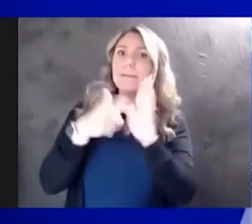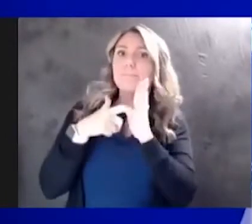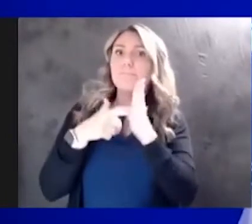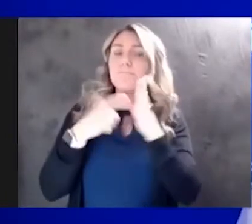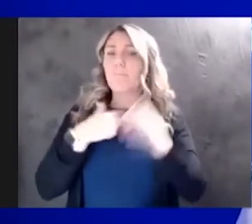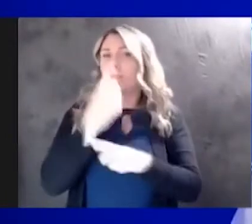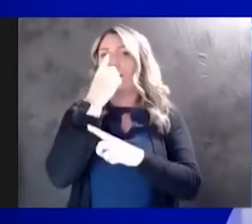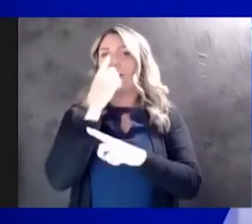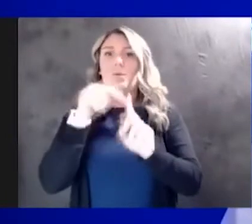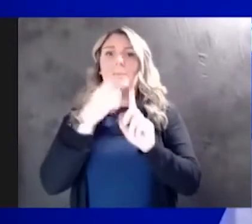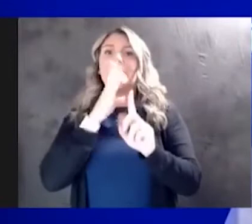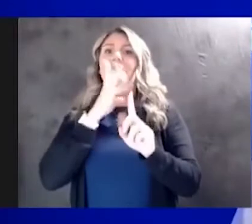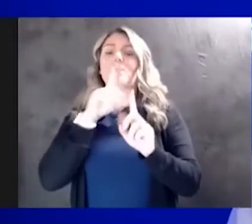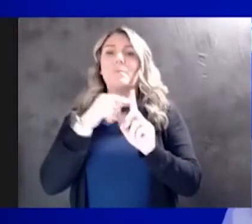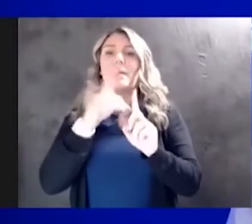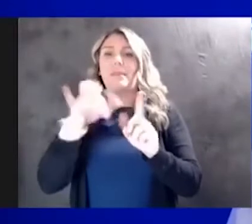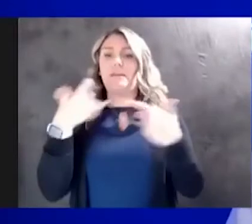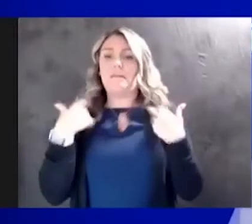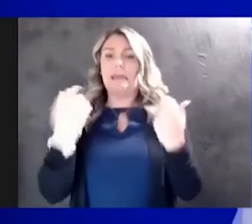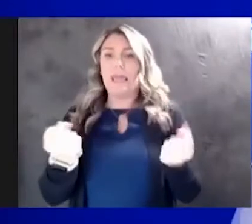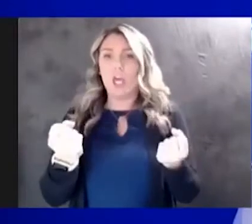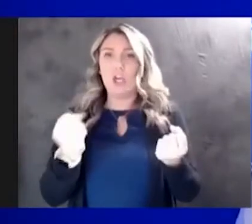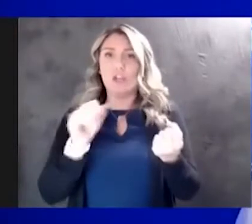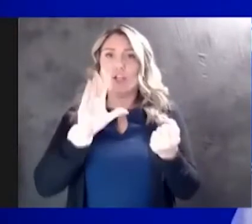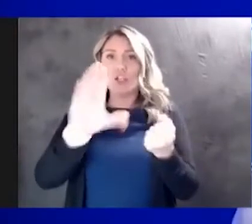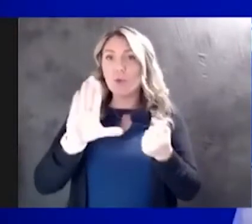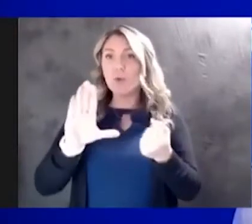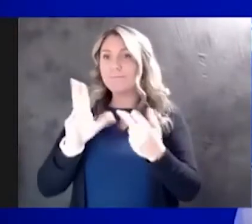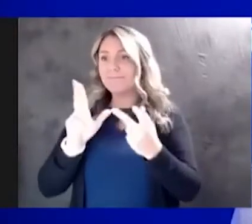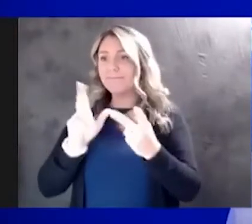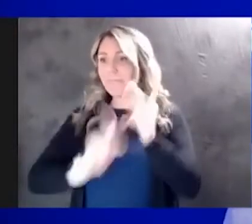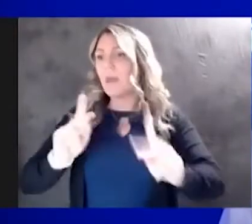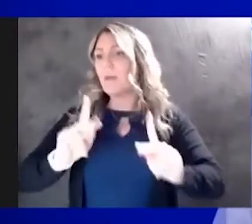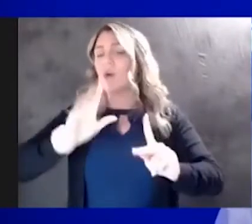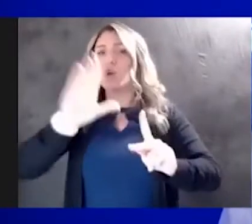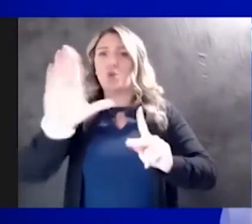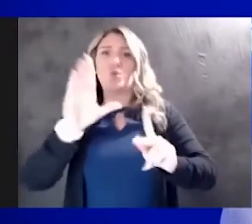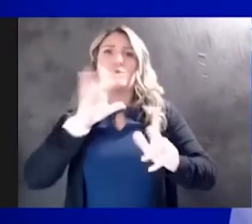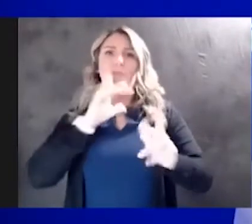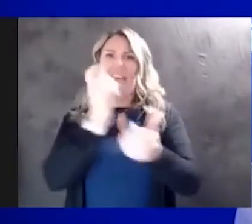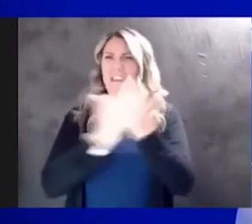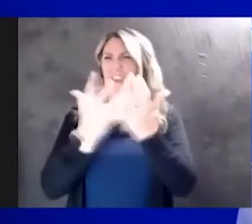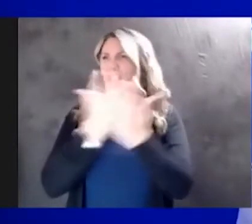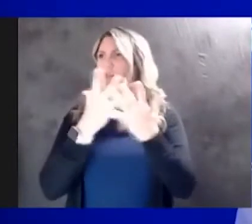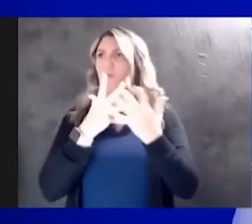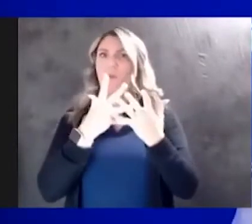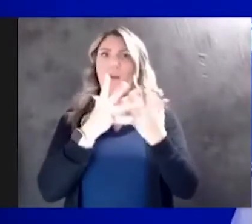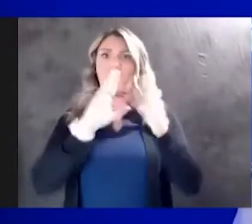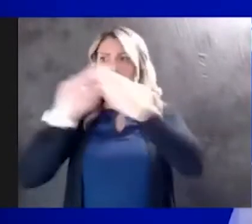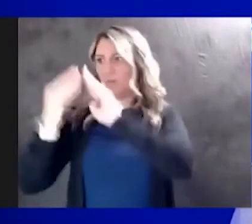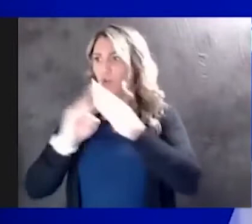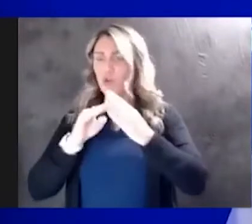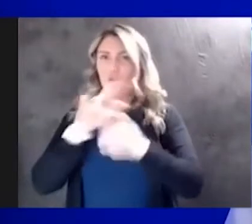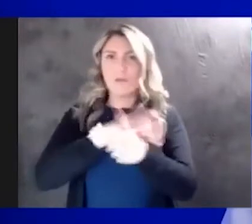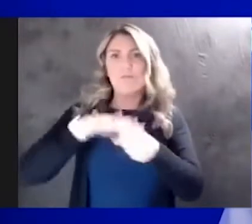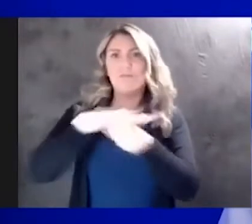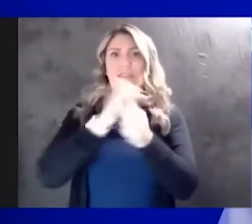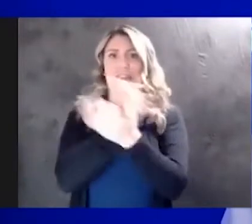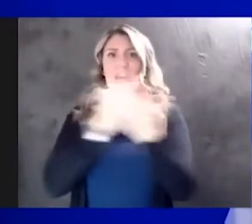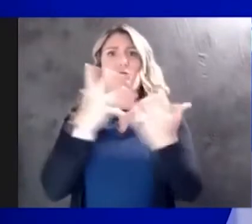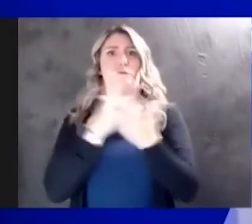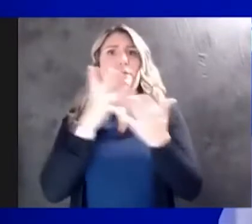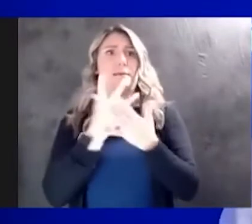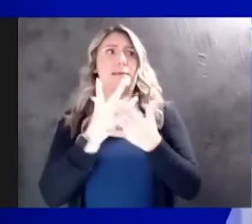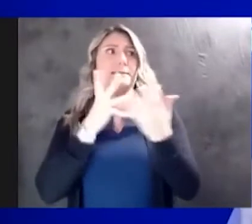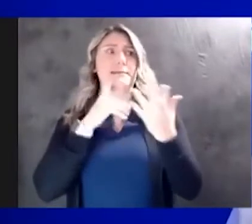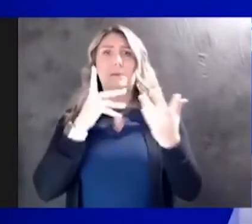talking about the health of your people and your constituents and everybody around you, I think everything needs to be on the table, and those need to be thoughtful